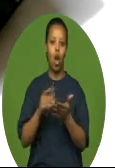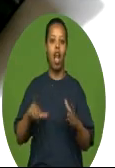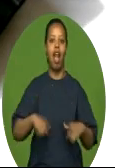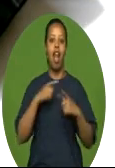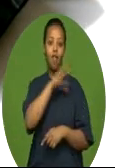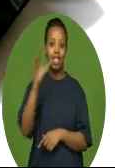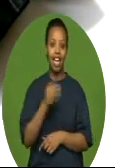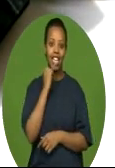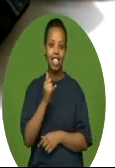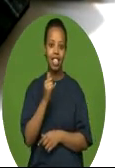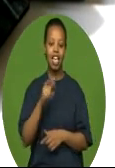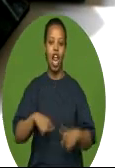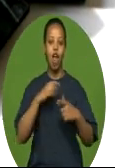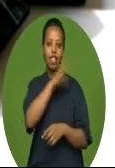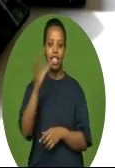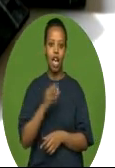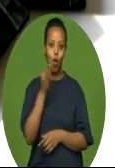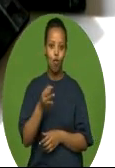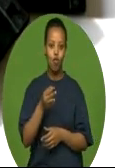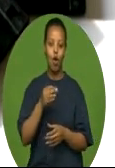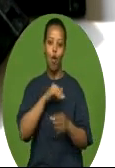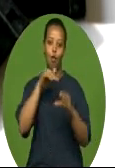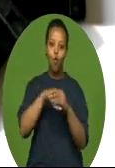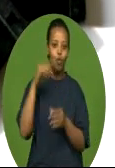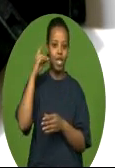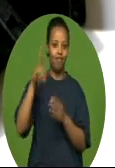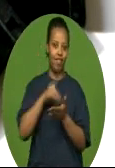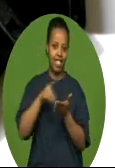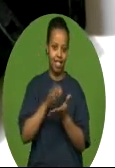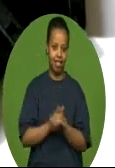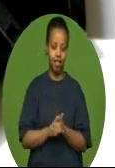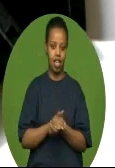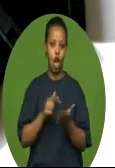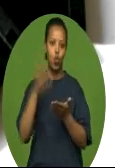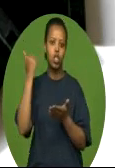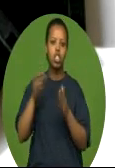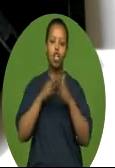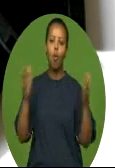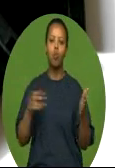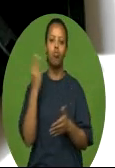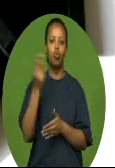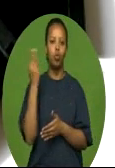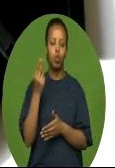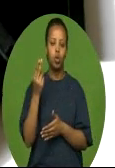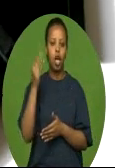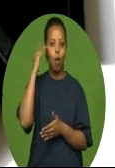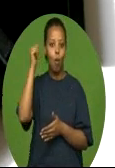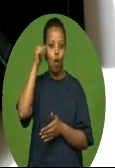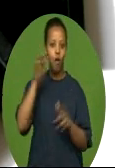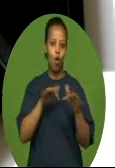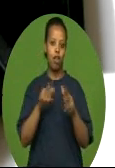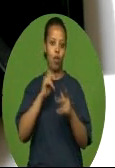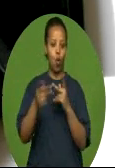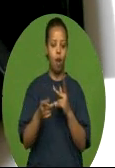the product life cycle is the life cycle of floppy disk. It was the most widely